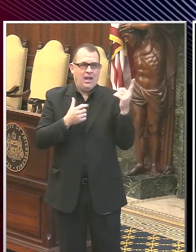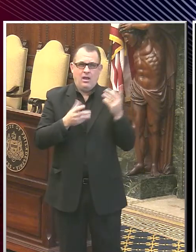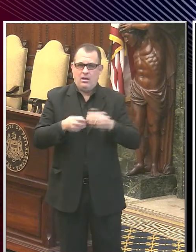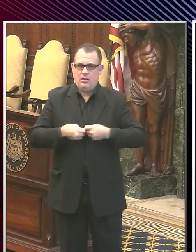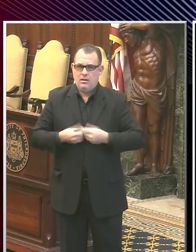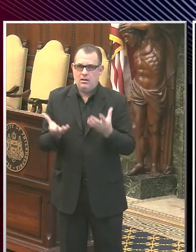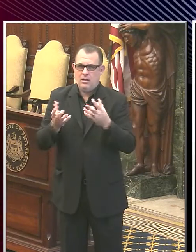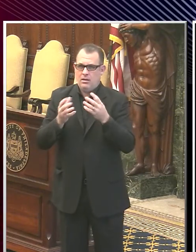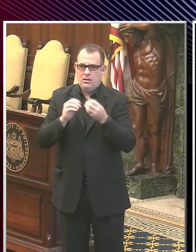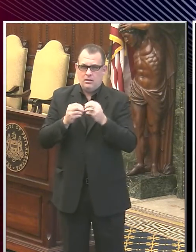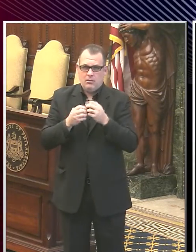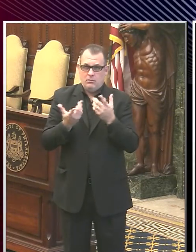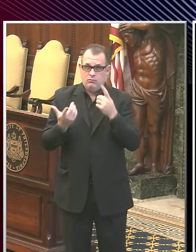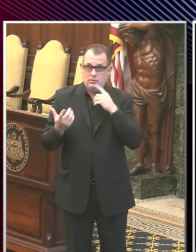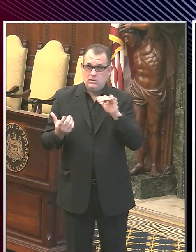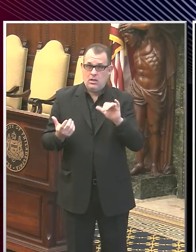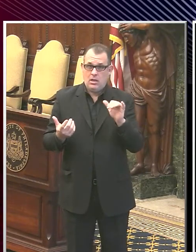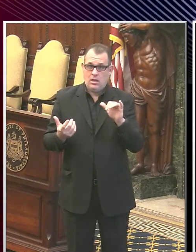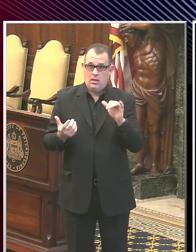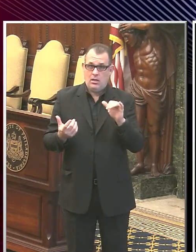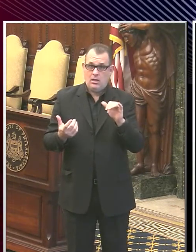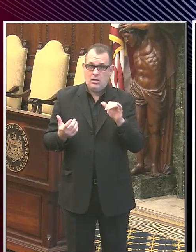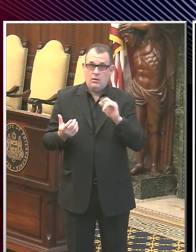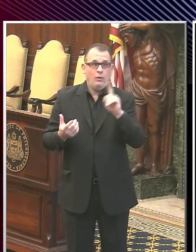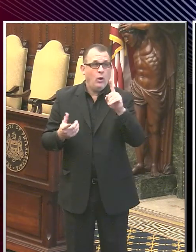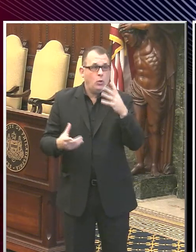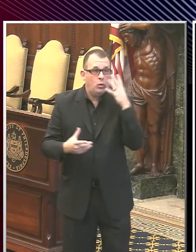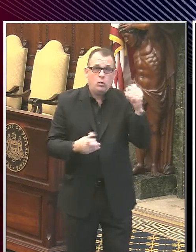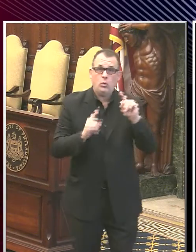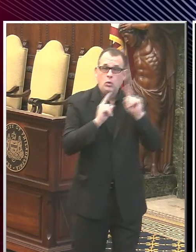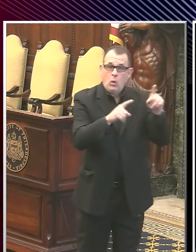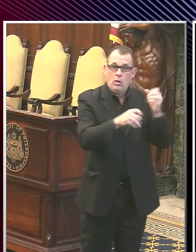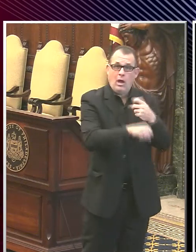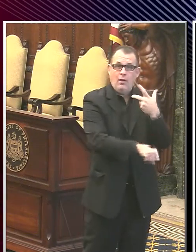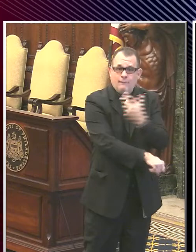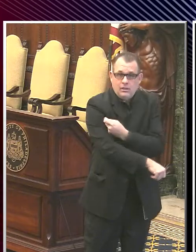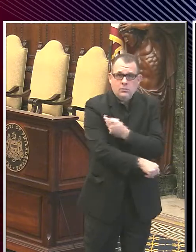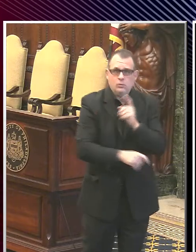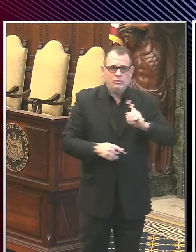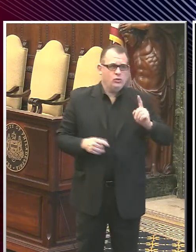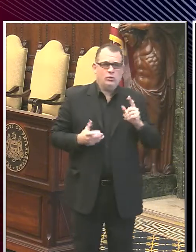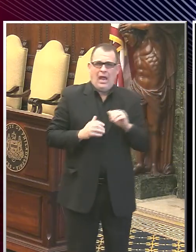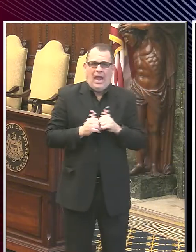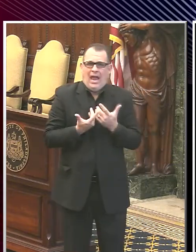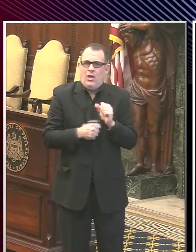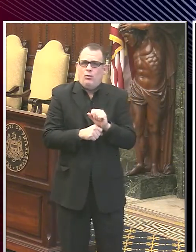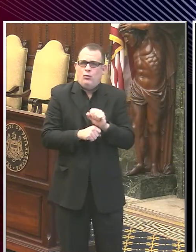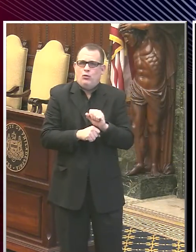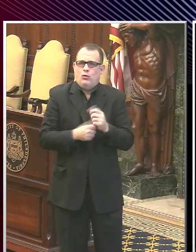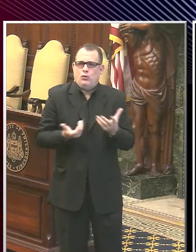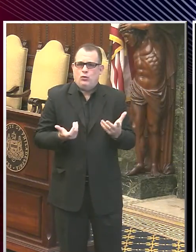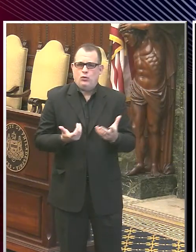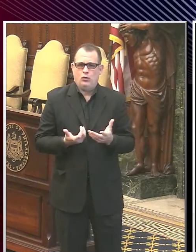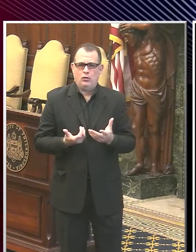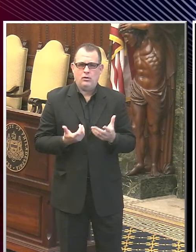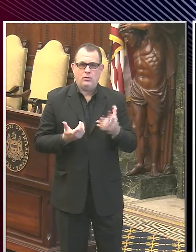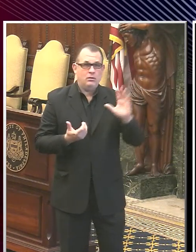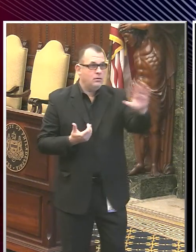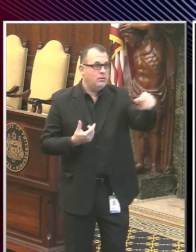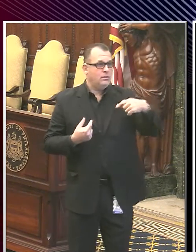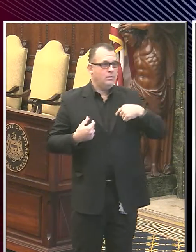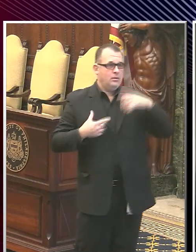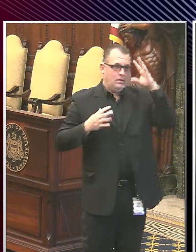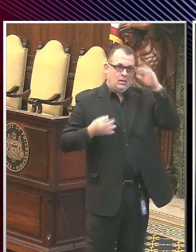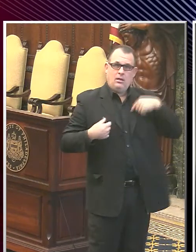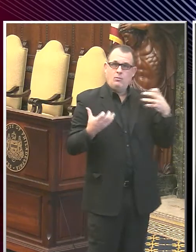it like where can people get it, and how is it going to how are people going to be able to go get these vaccines? So